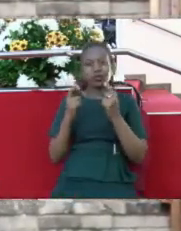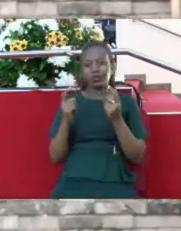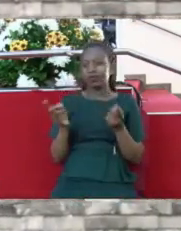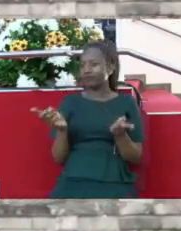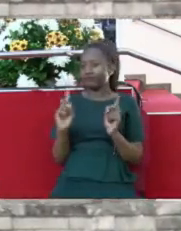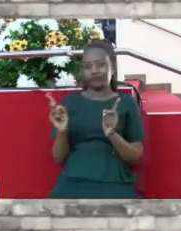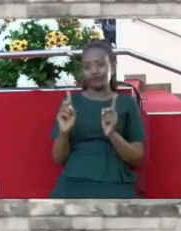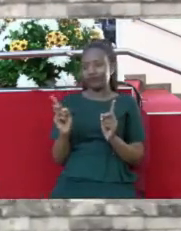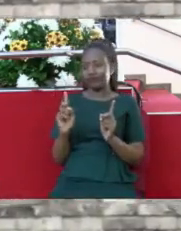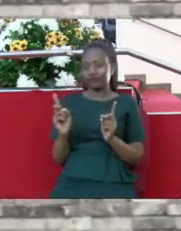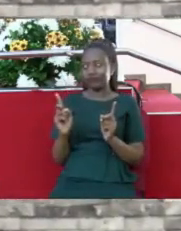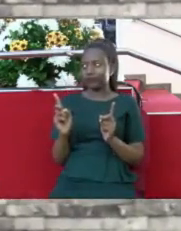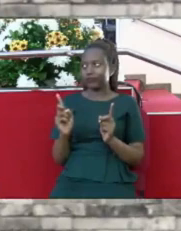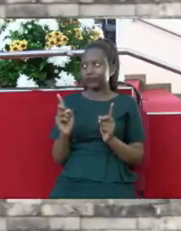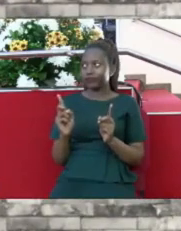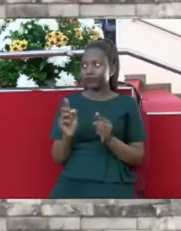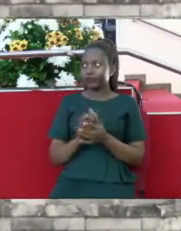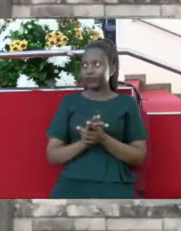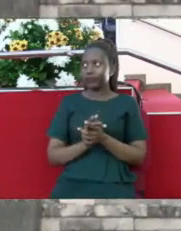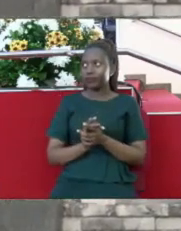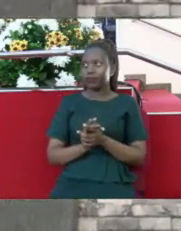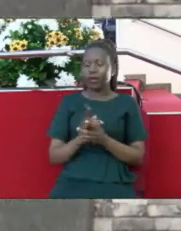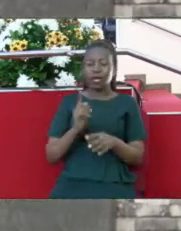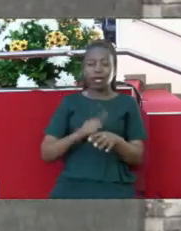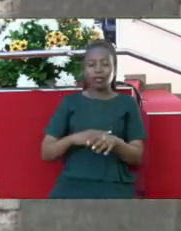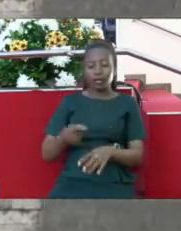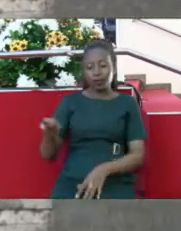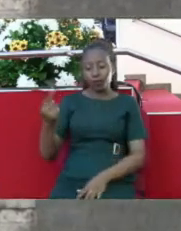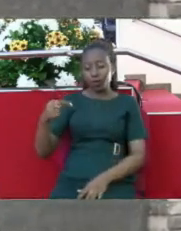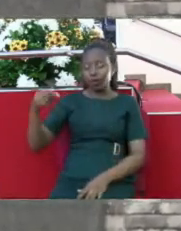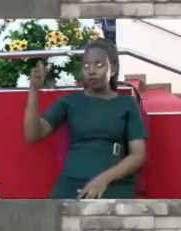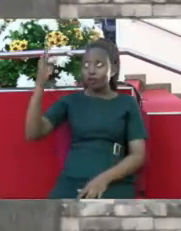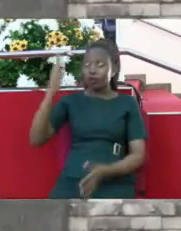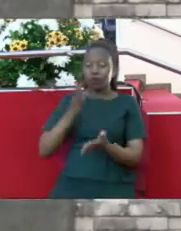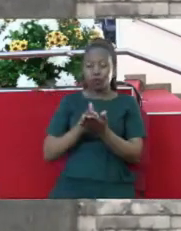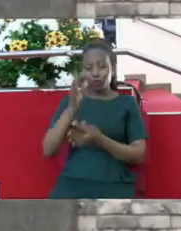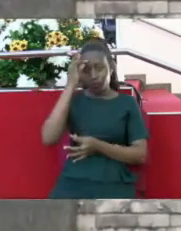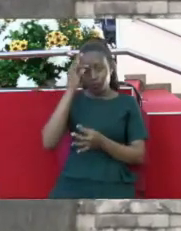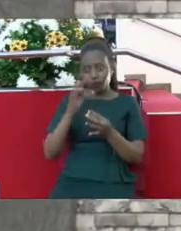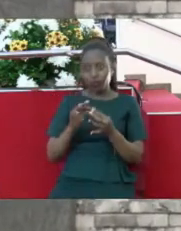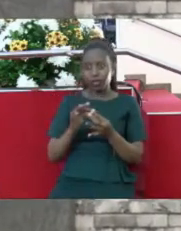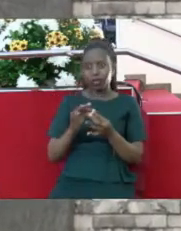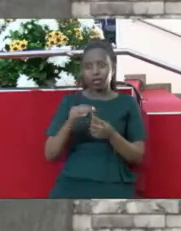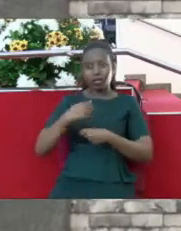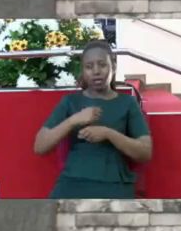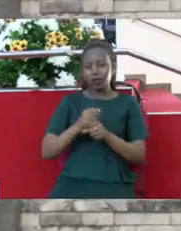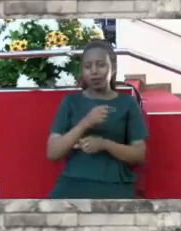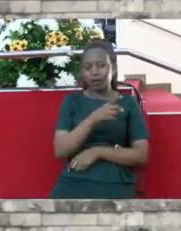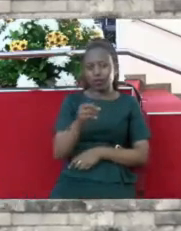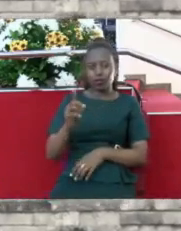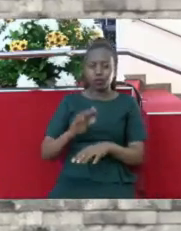Ambayo imetutenganisha sisi na yeye. Once we come to him by faith, tukija kwake kwa imani, he justifies us. Anatufanya wenye haki.